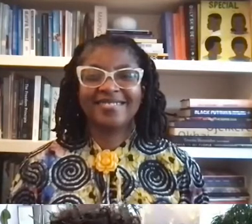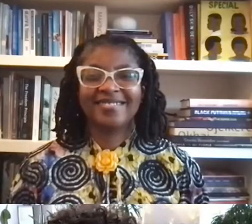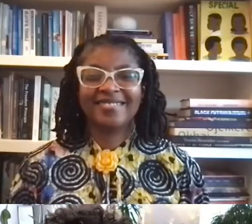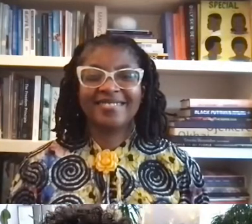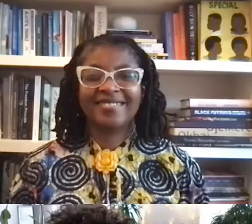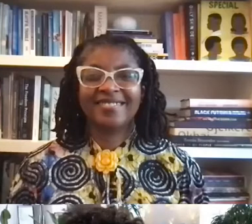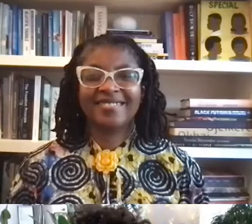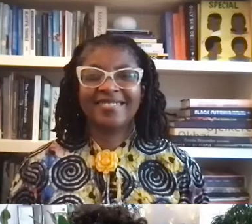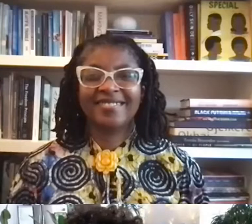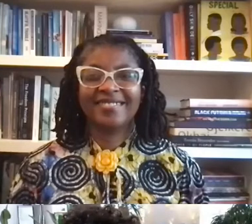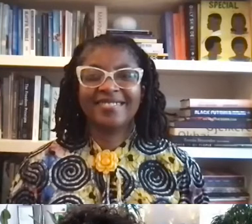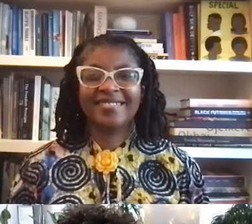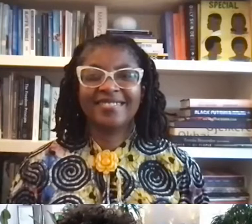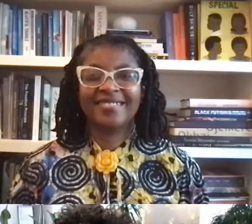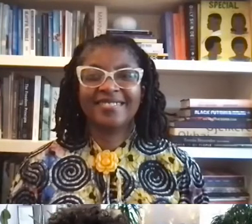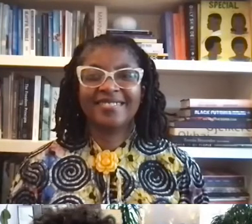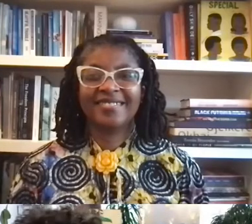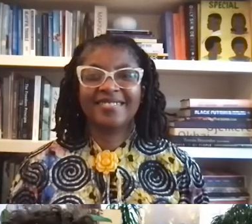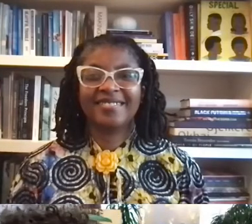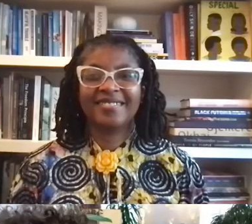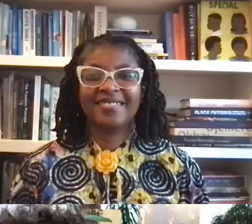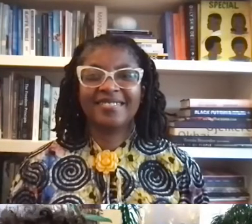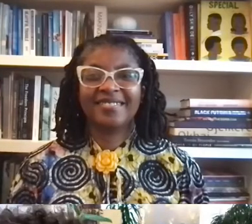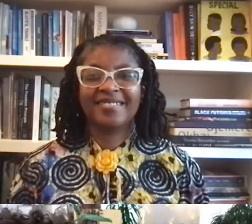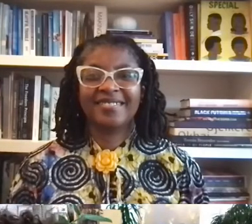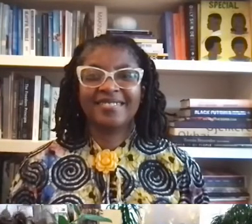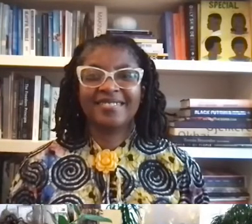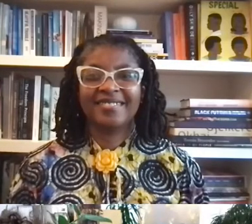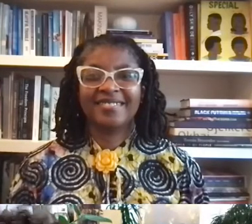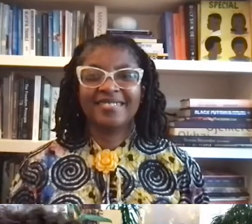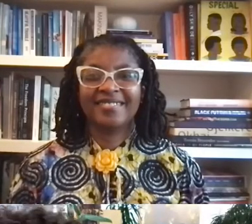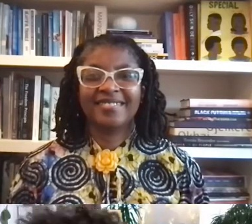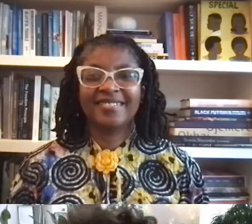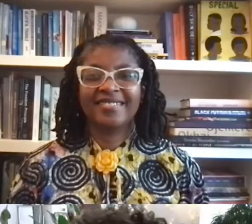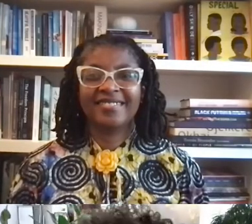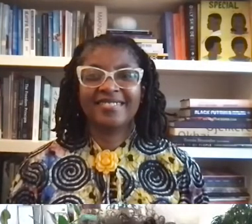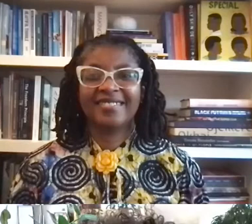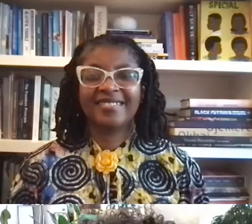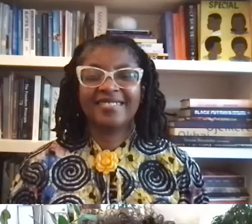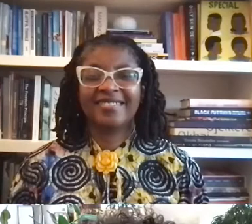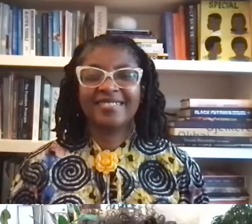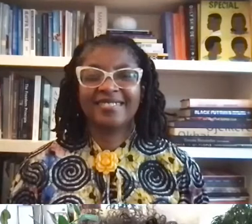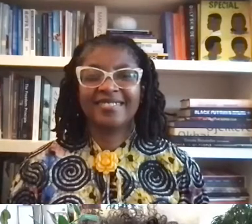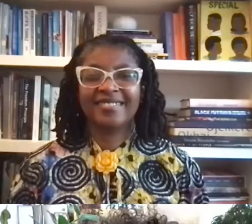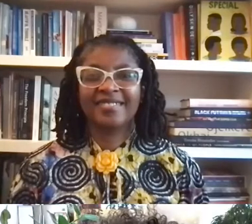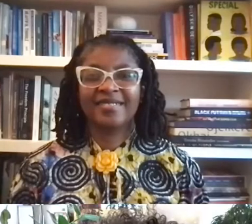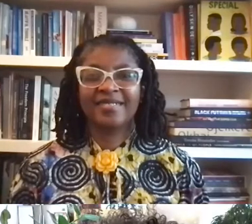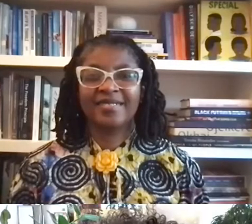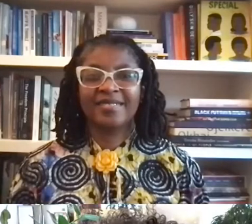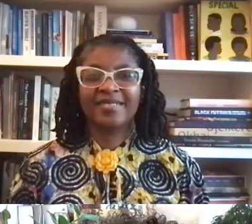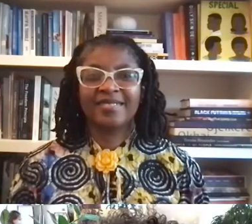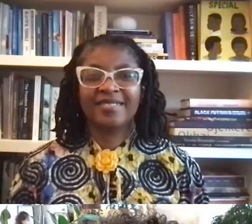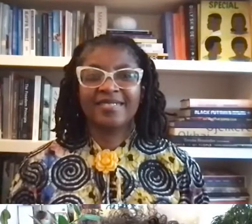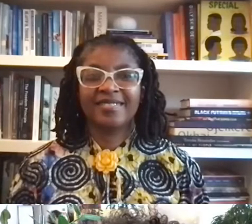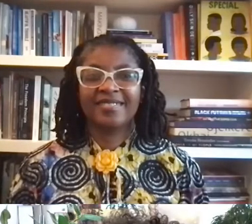make some noise, share thoughts, and all of the above. We also begin each public program with a land acknowledgement.